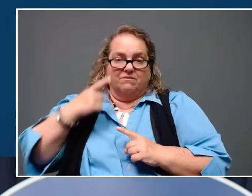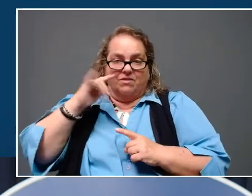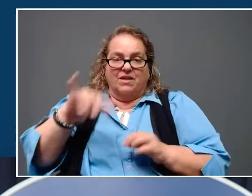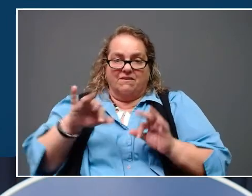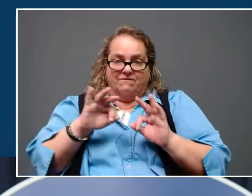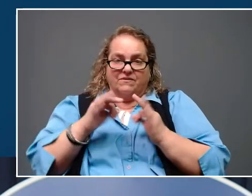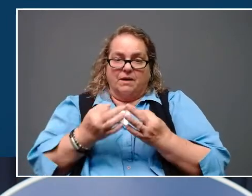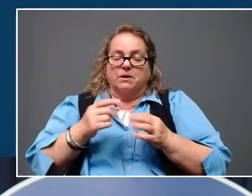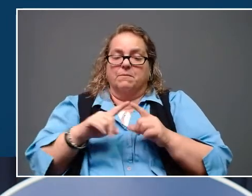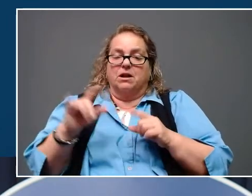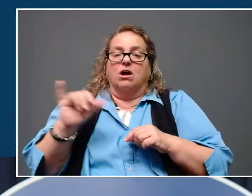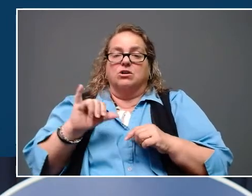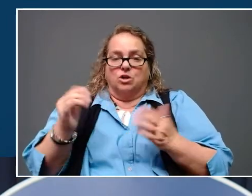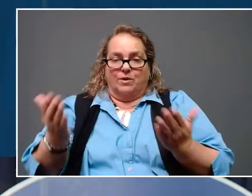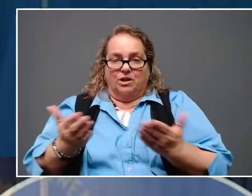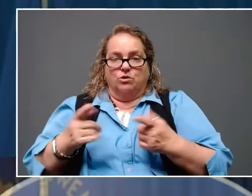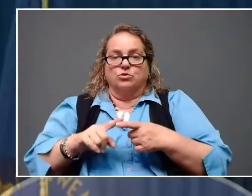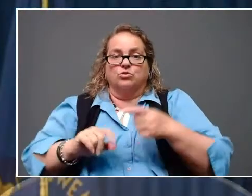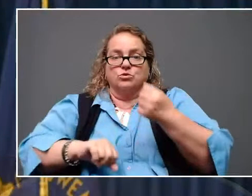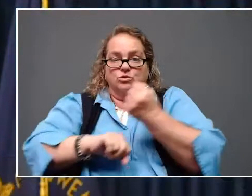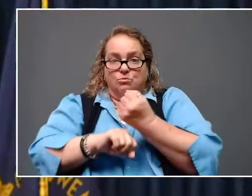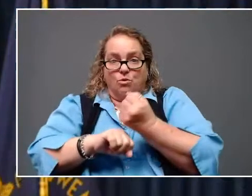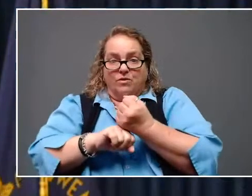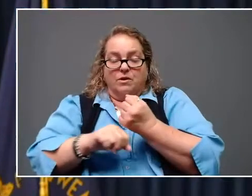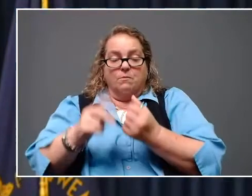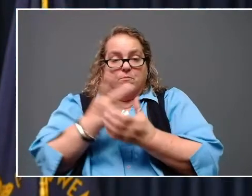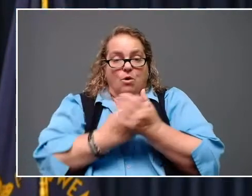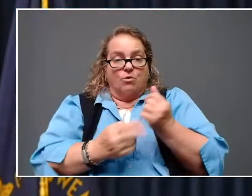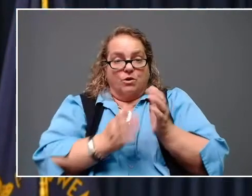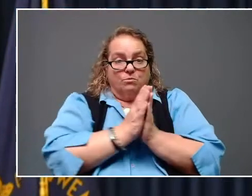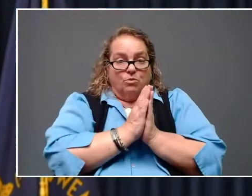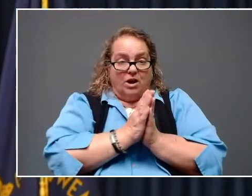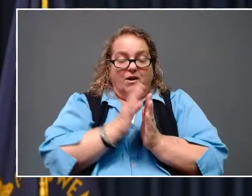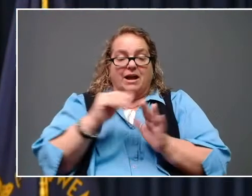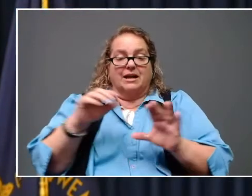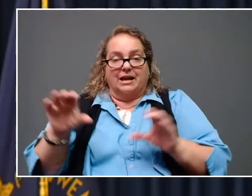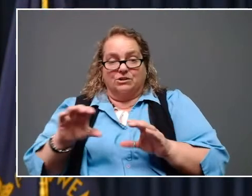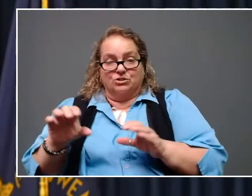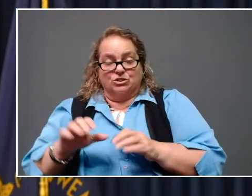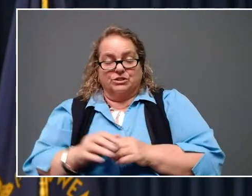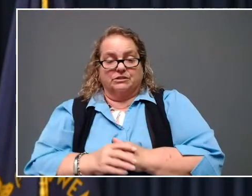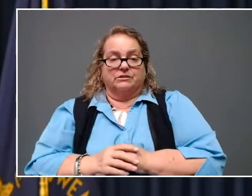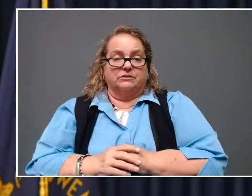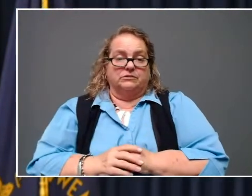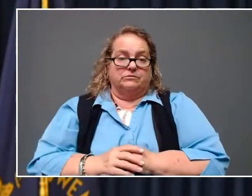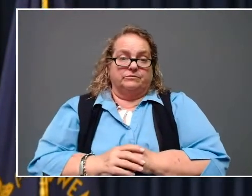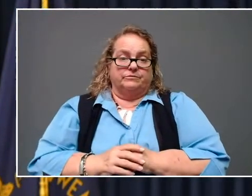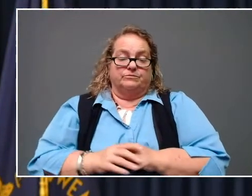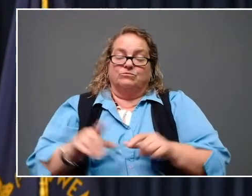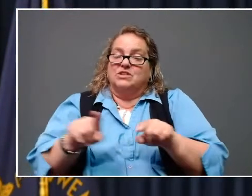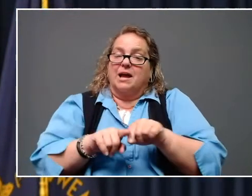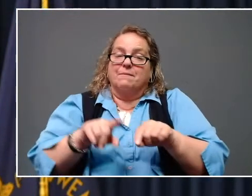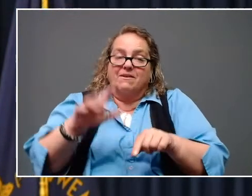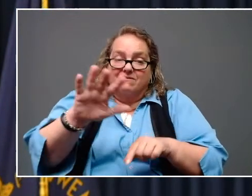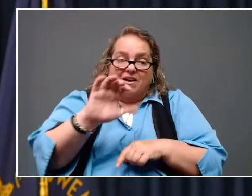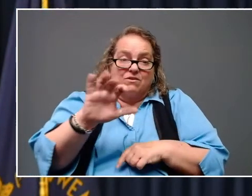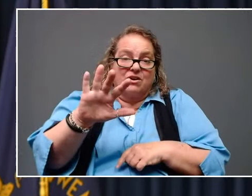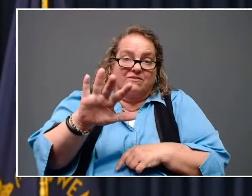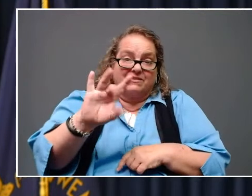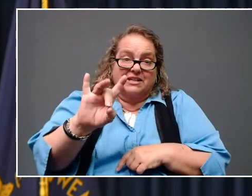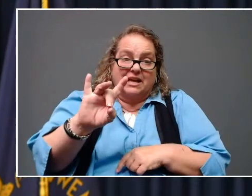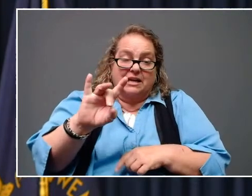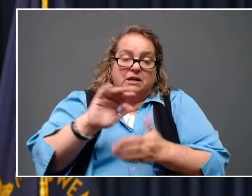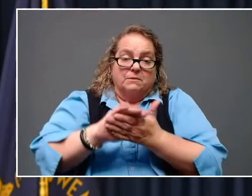also here to support them in both prayer and in action. Just like the 558 peace officers whose